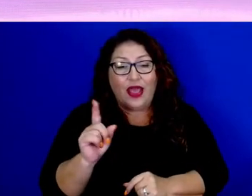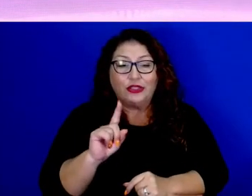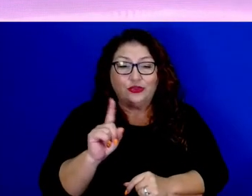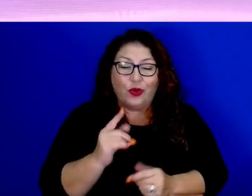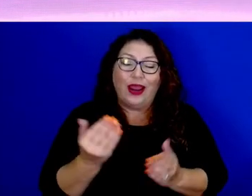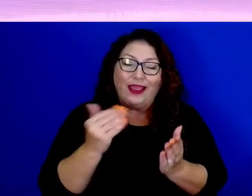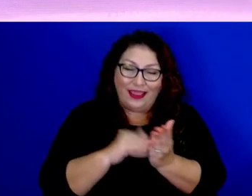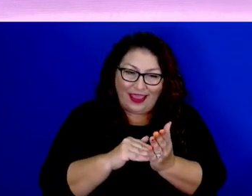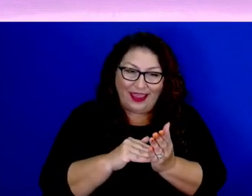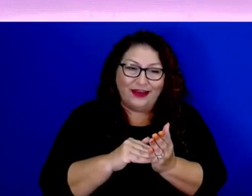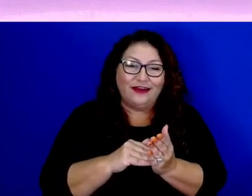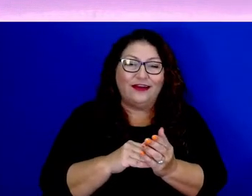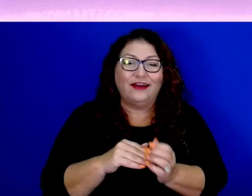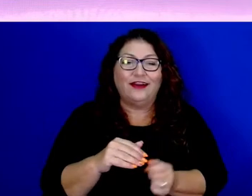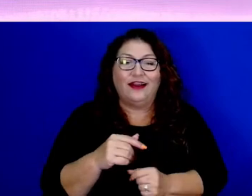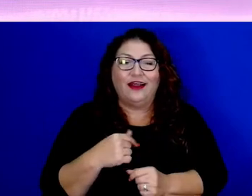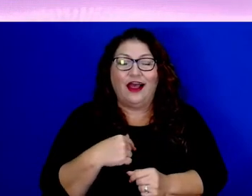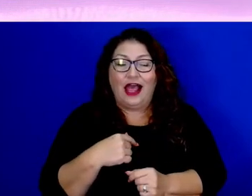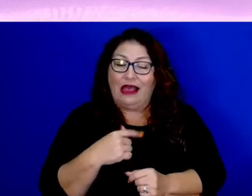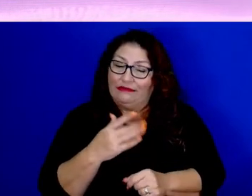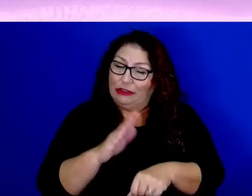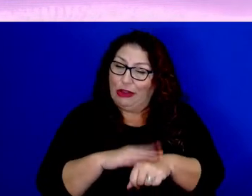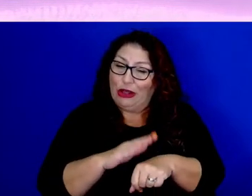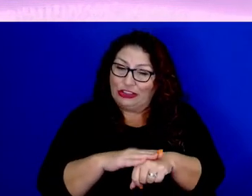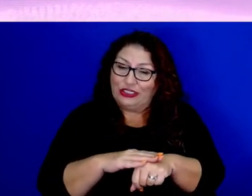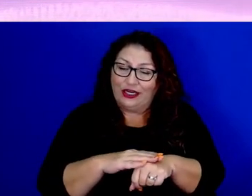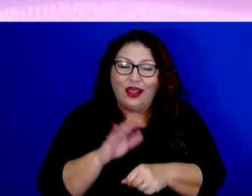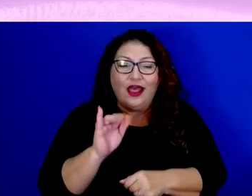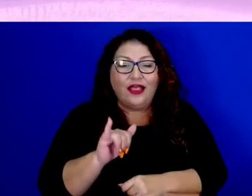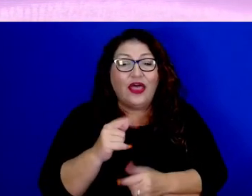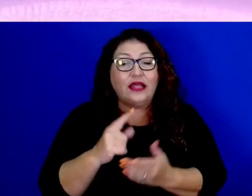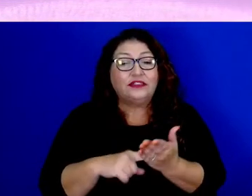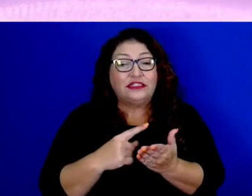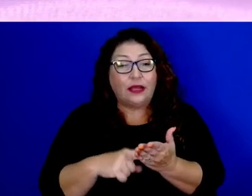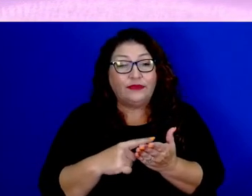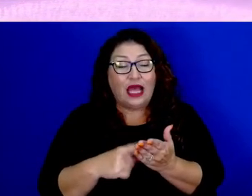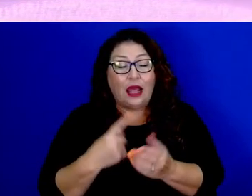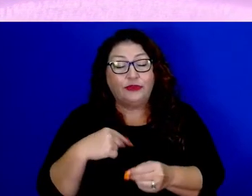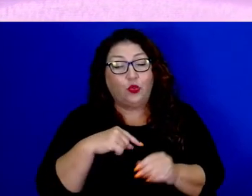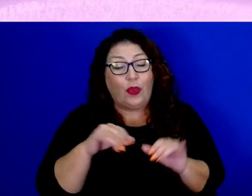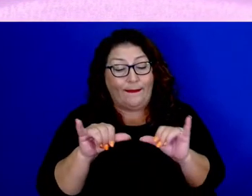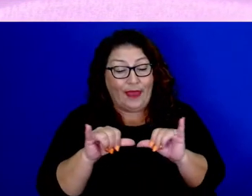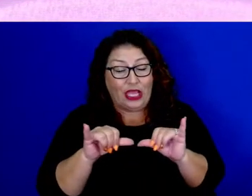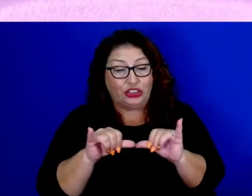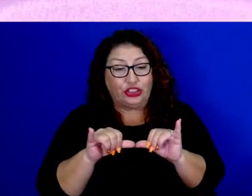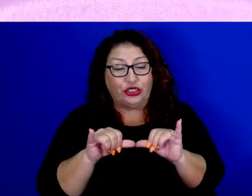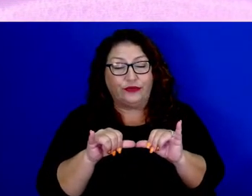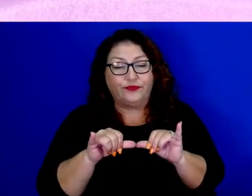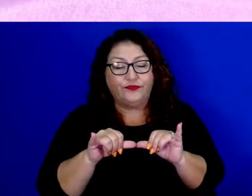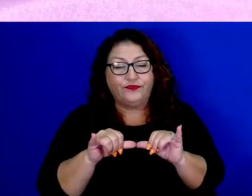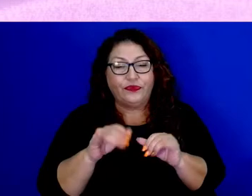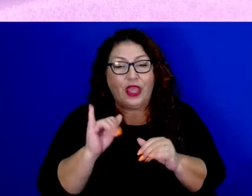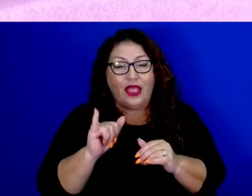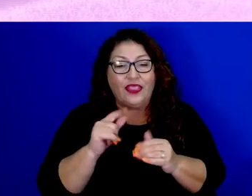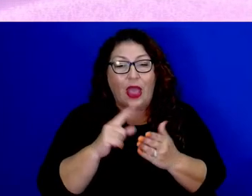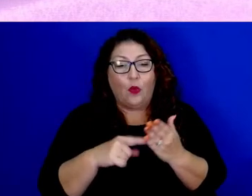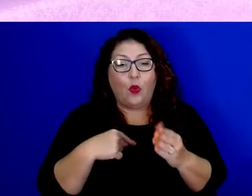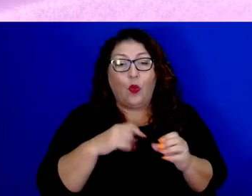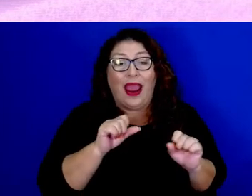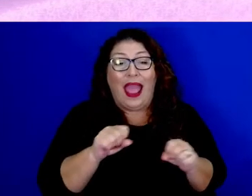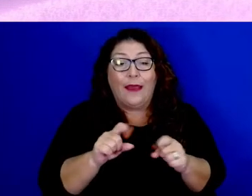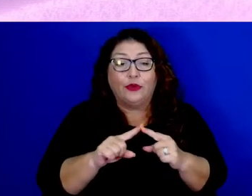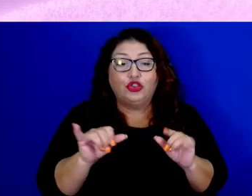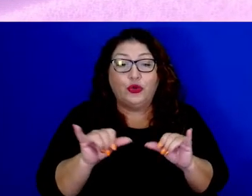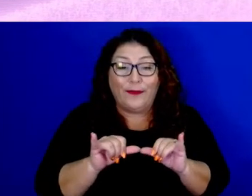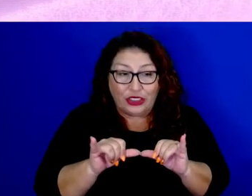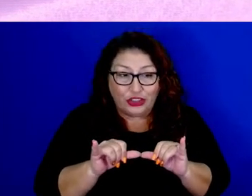of caution, is that sometimes we measure that what we are able to measure, and we